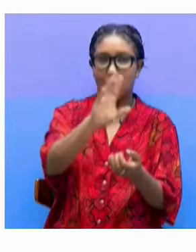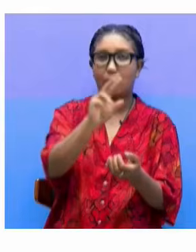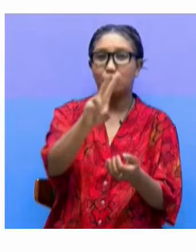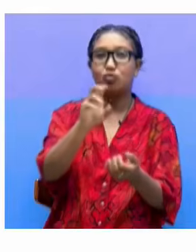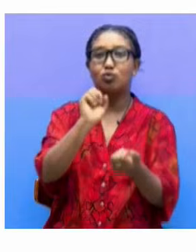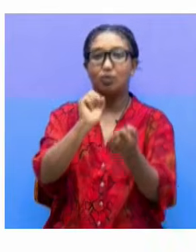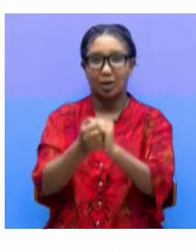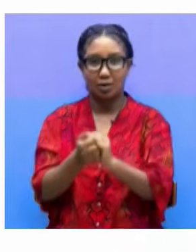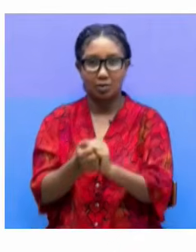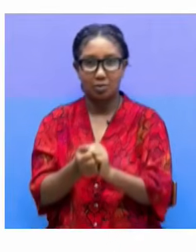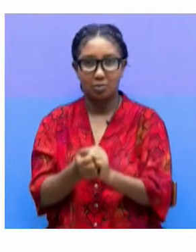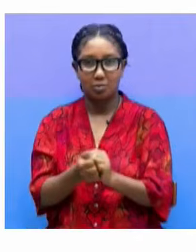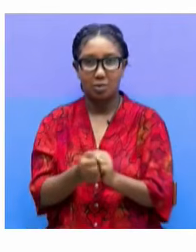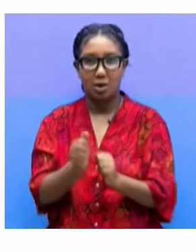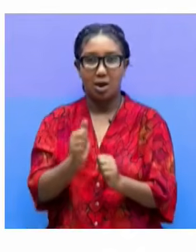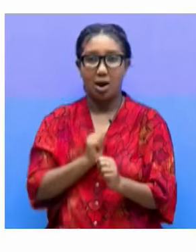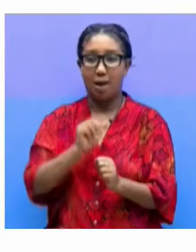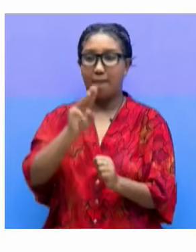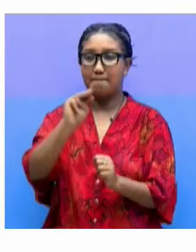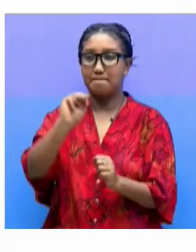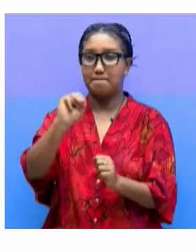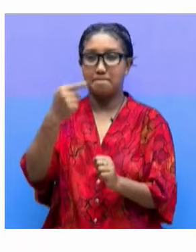you. I might